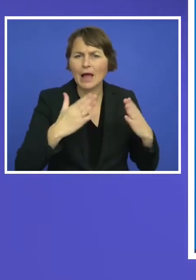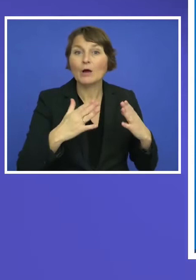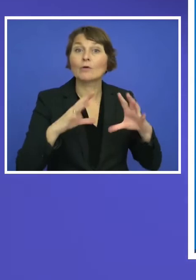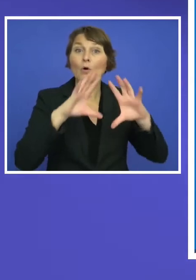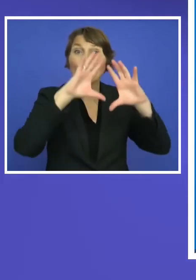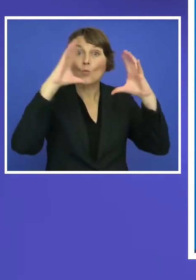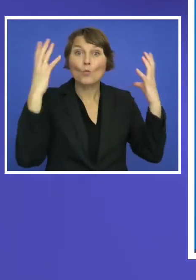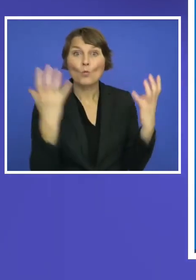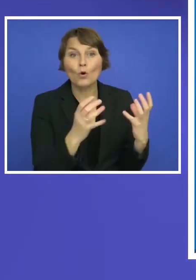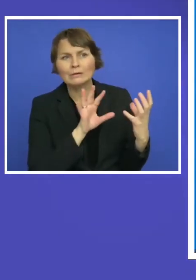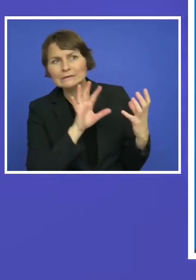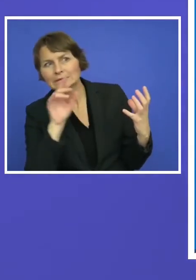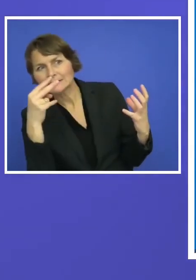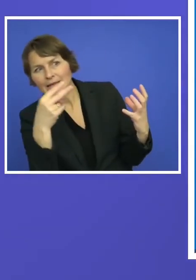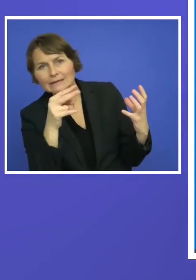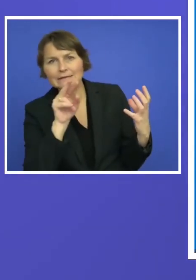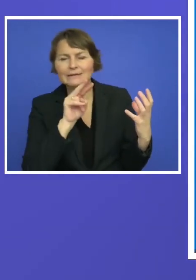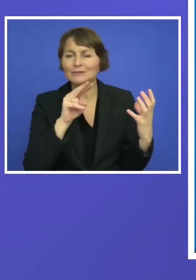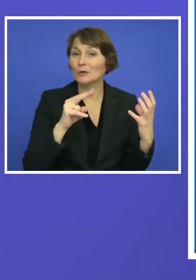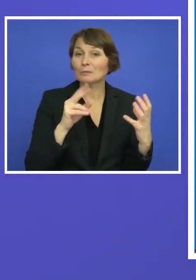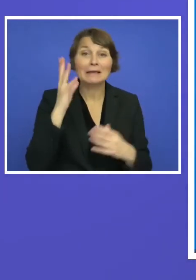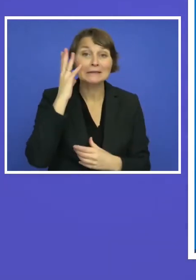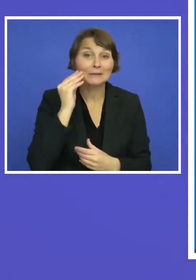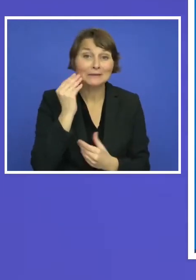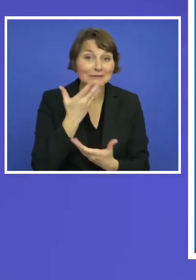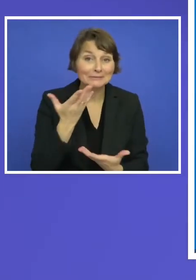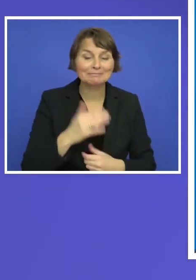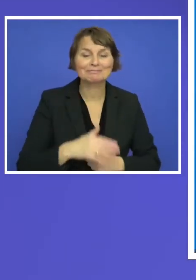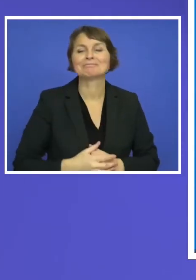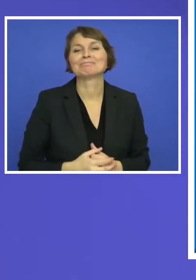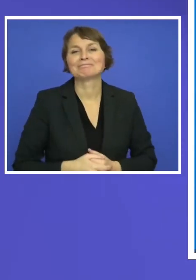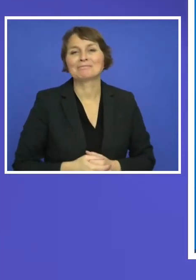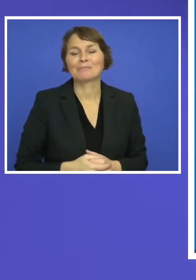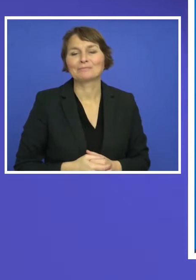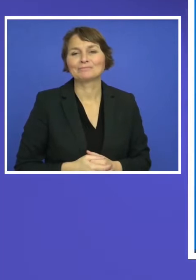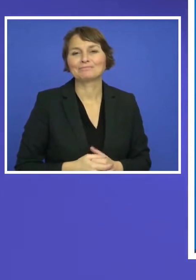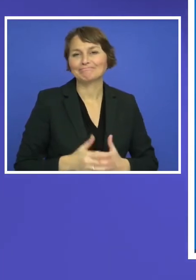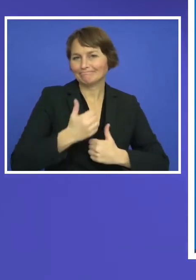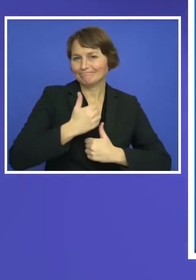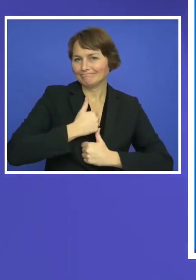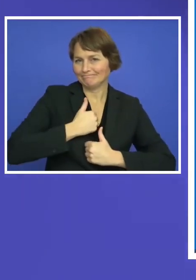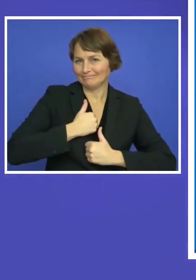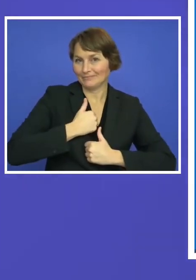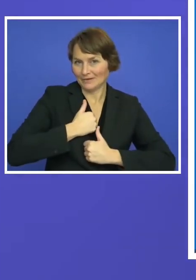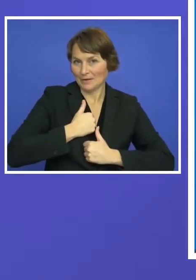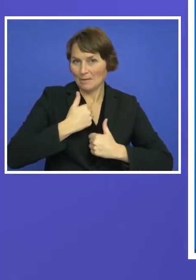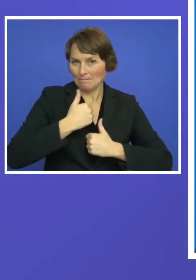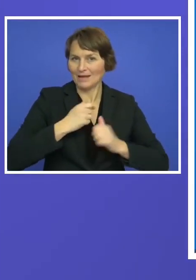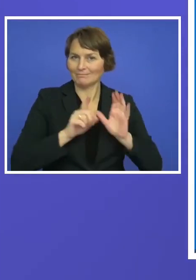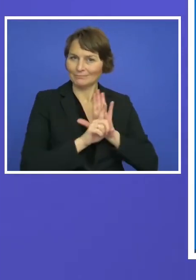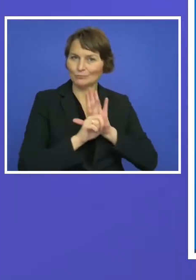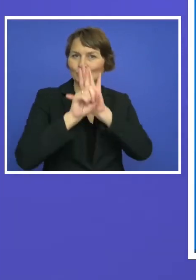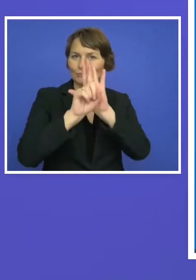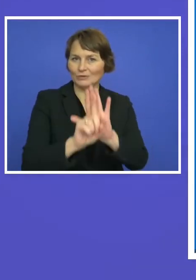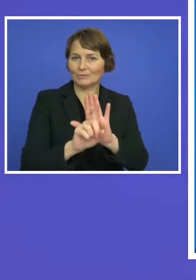experience about that. I think that reflecting on my position as a WHO representative in Morocco, when